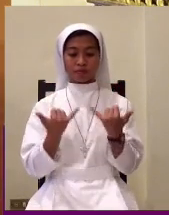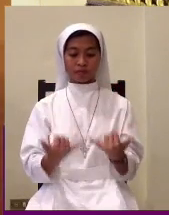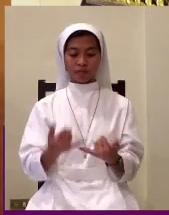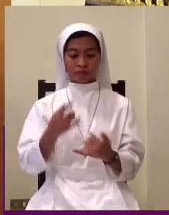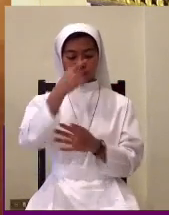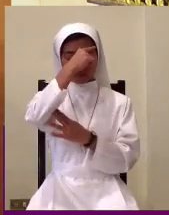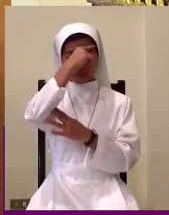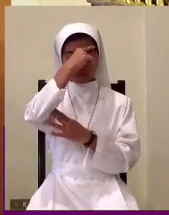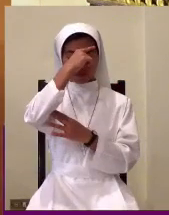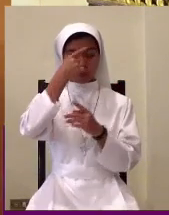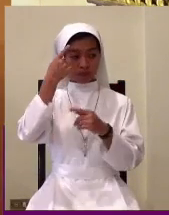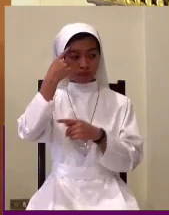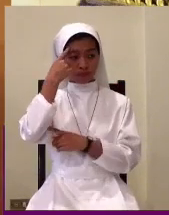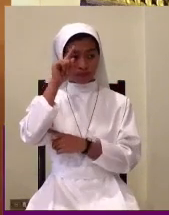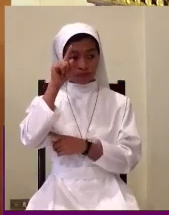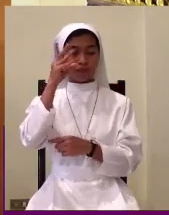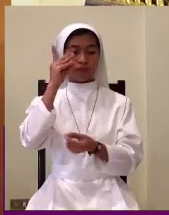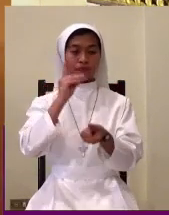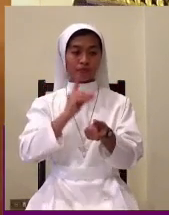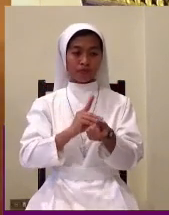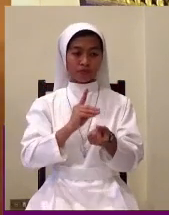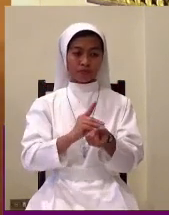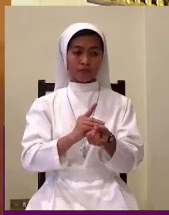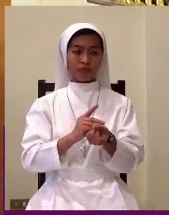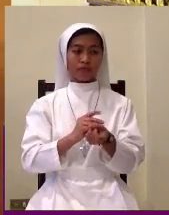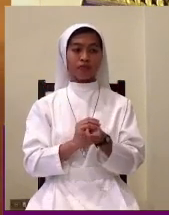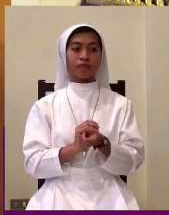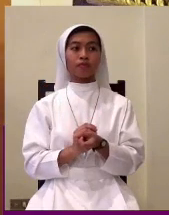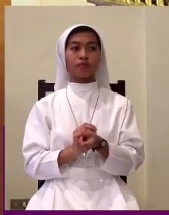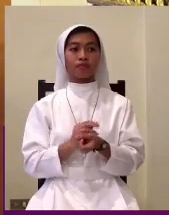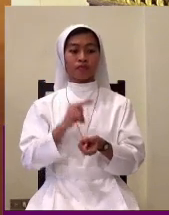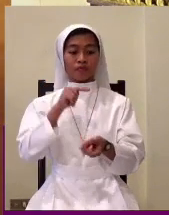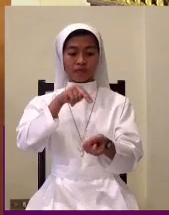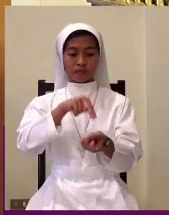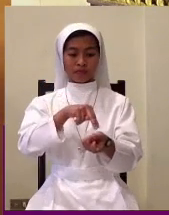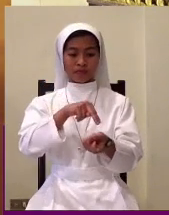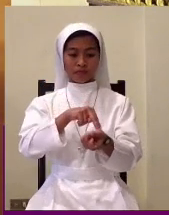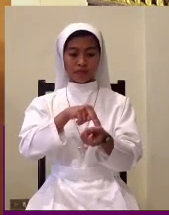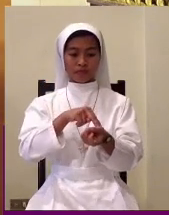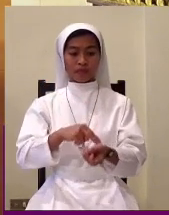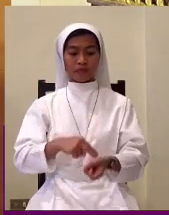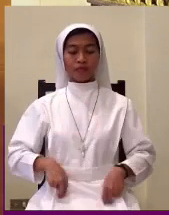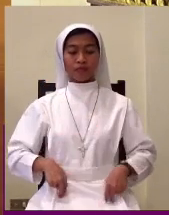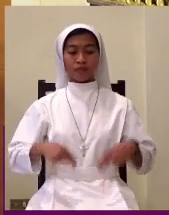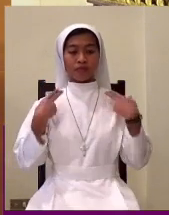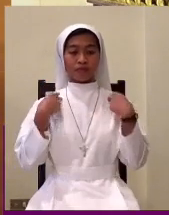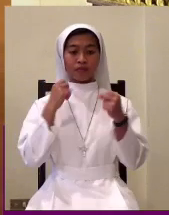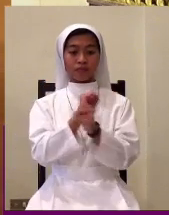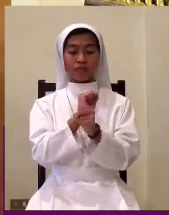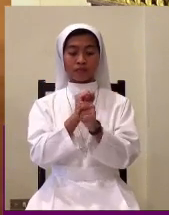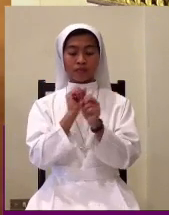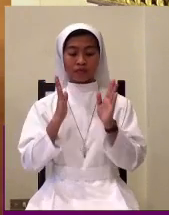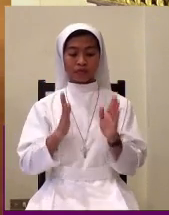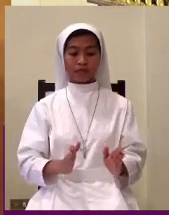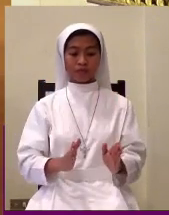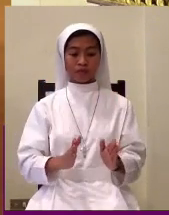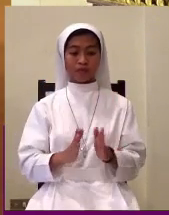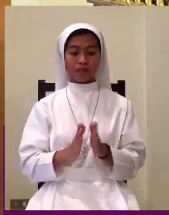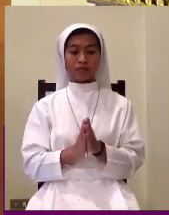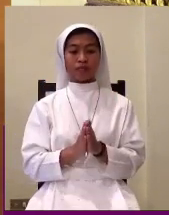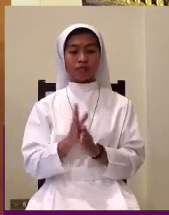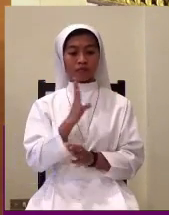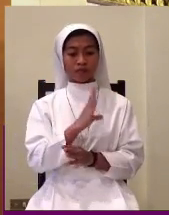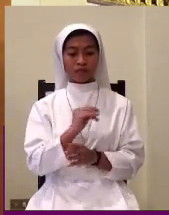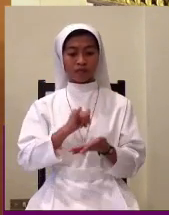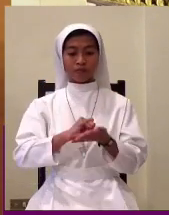our dear doctors, nurses, health workers, and those who are directly involved in